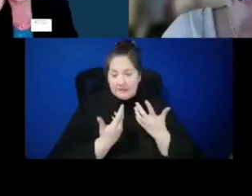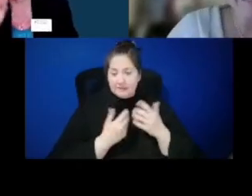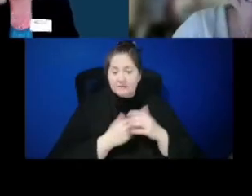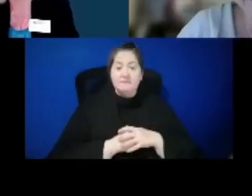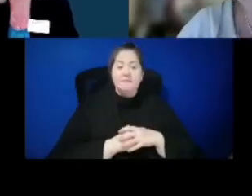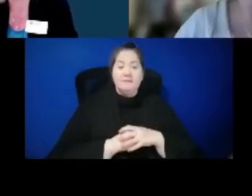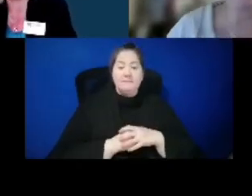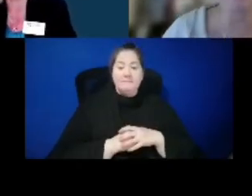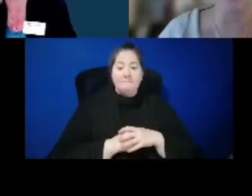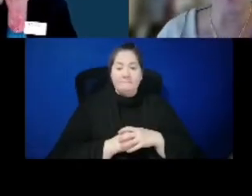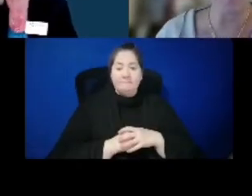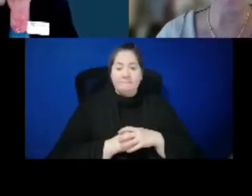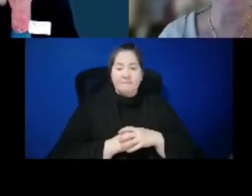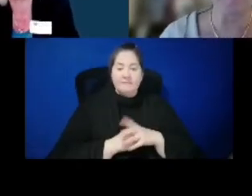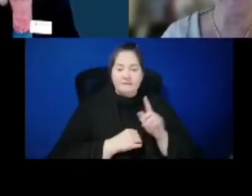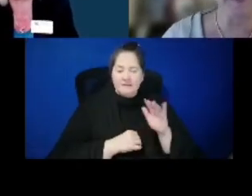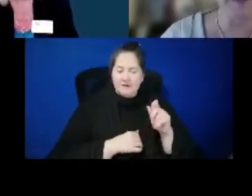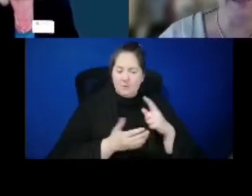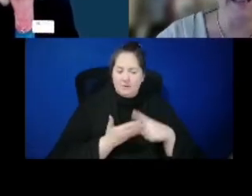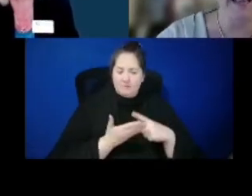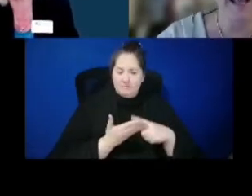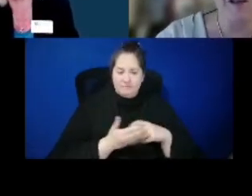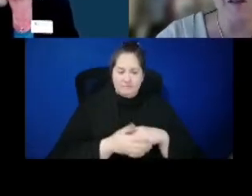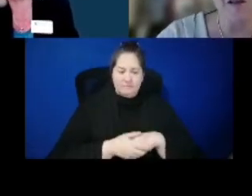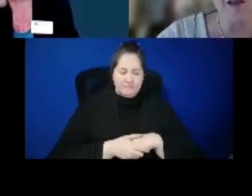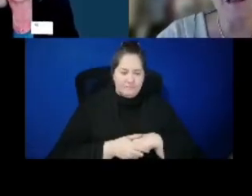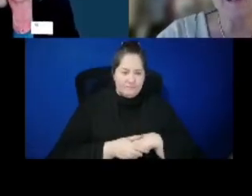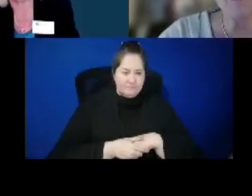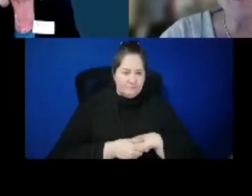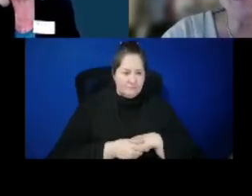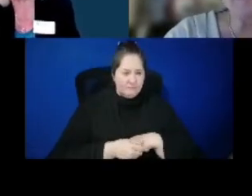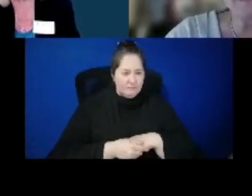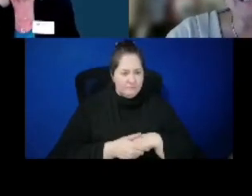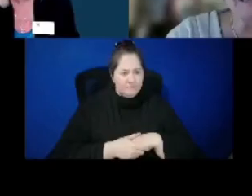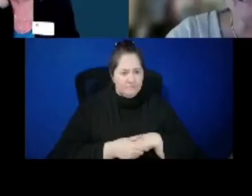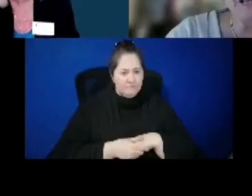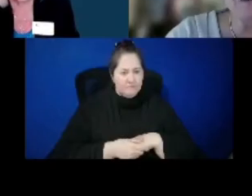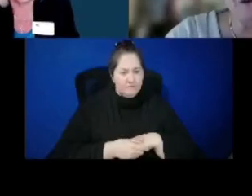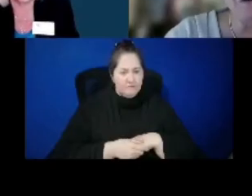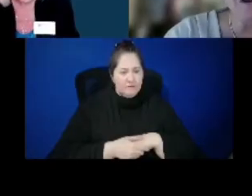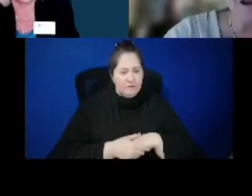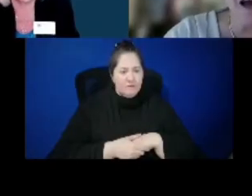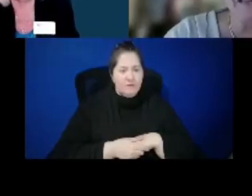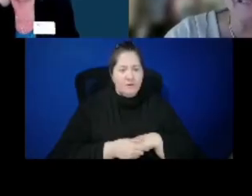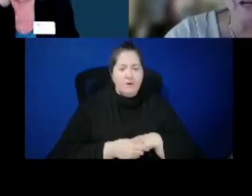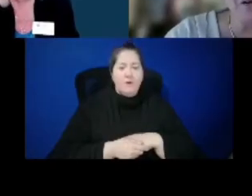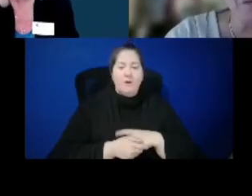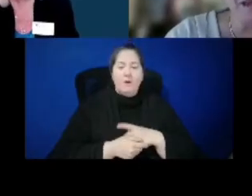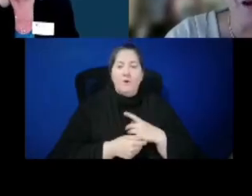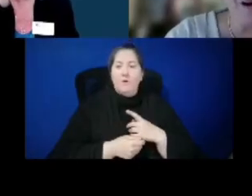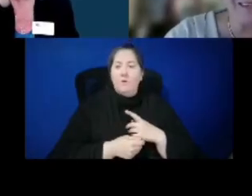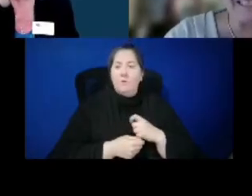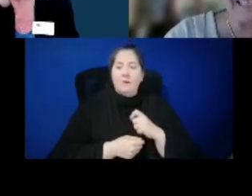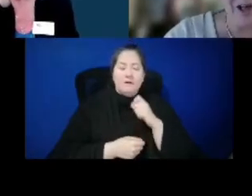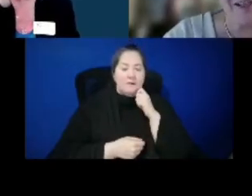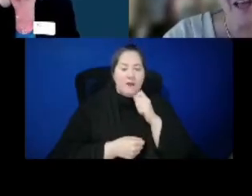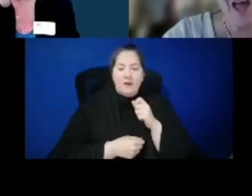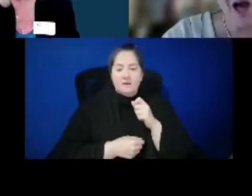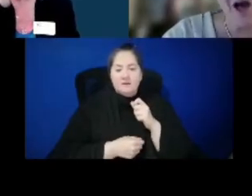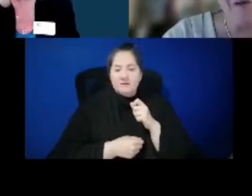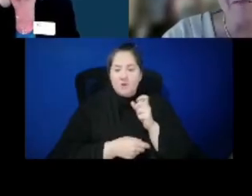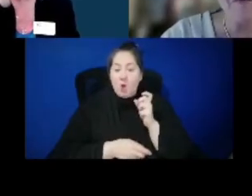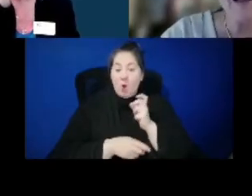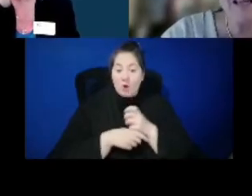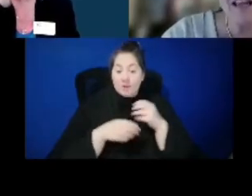believe it or not, but Tina's going to talk about that a little bit more. So one of the things I'll say is we were not a terribly hard